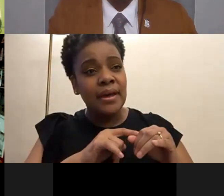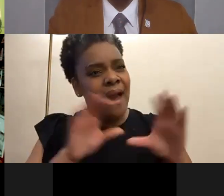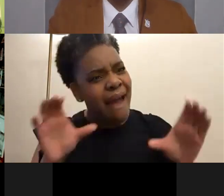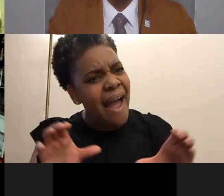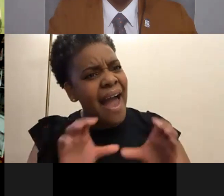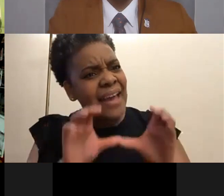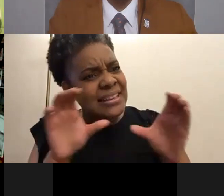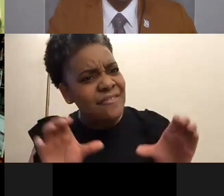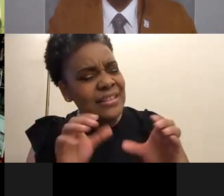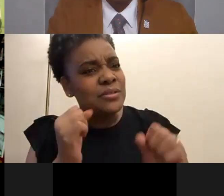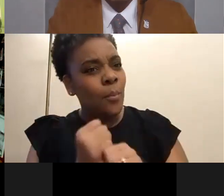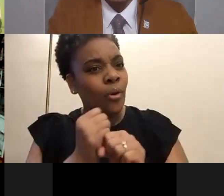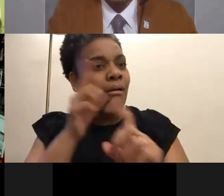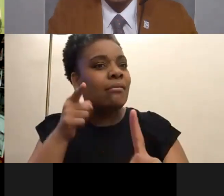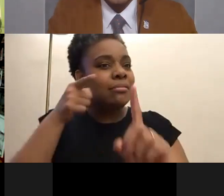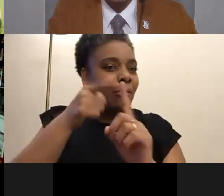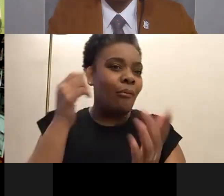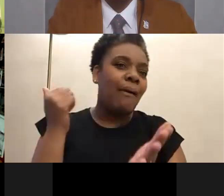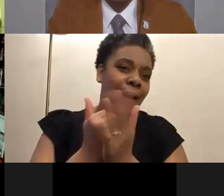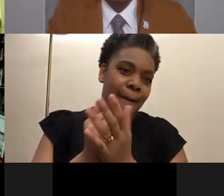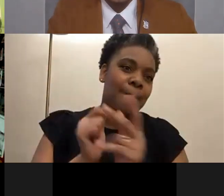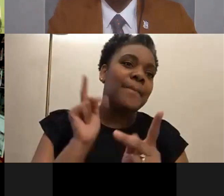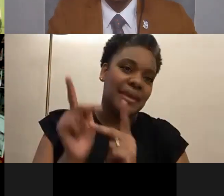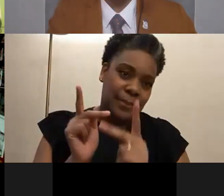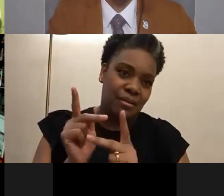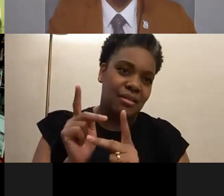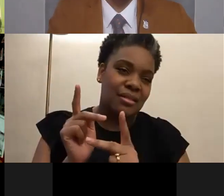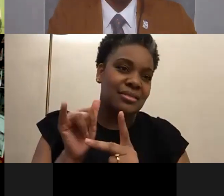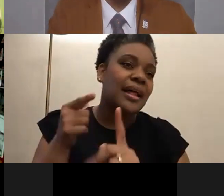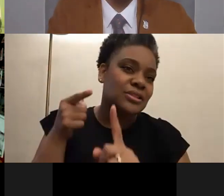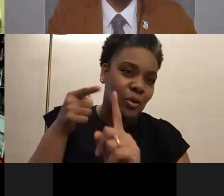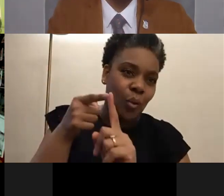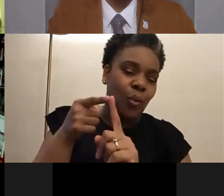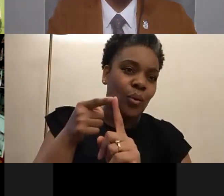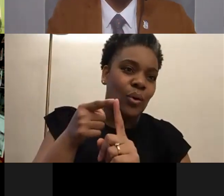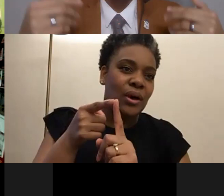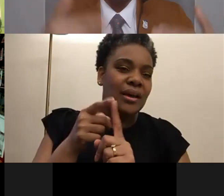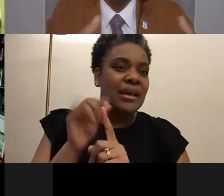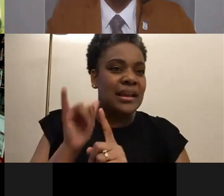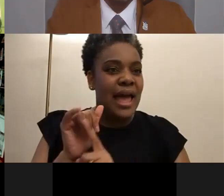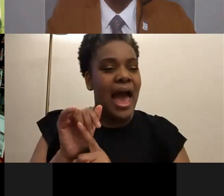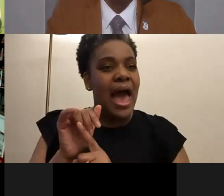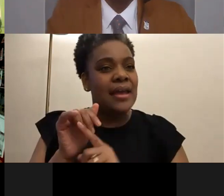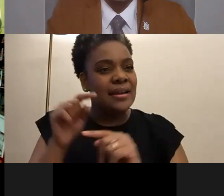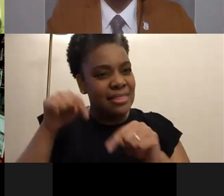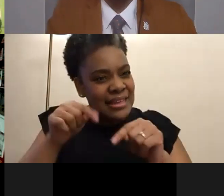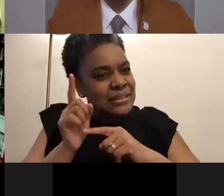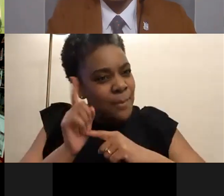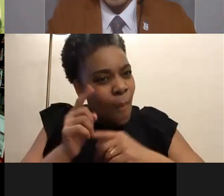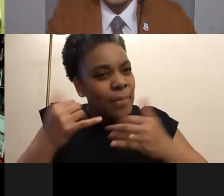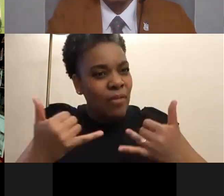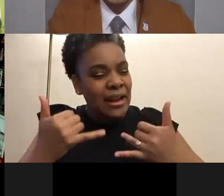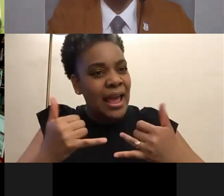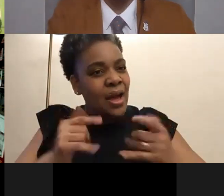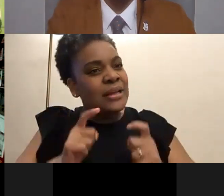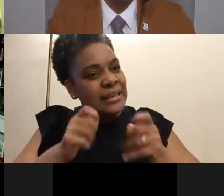the purpose is to help people. And that is what that movement and this moment is about, trying to give you